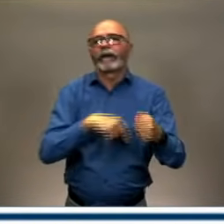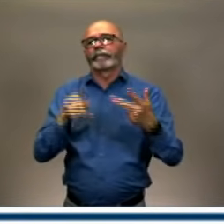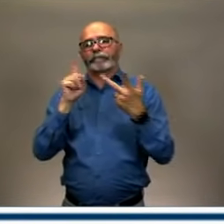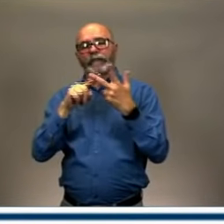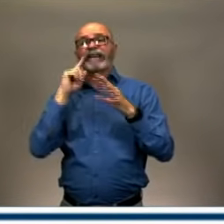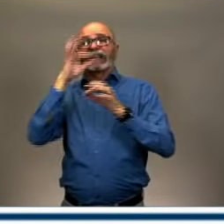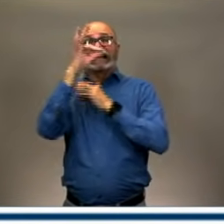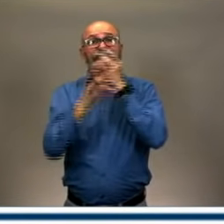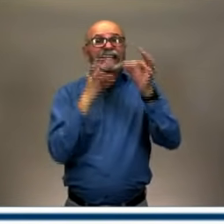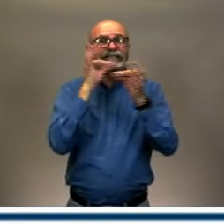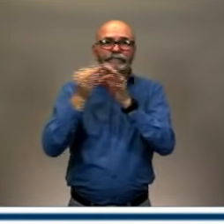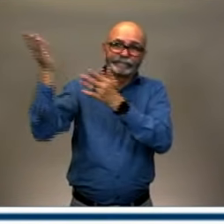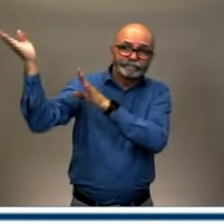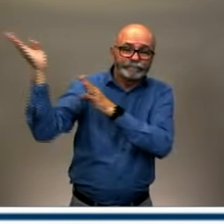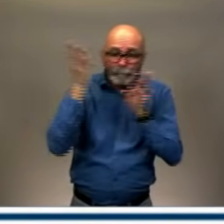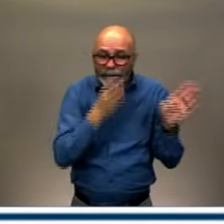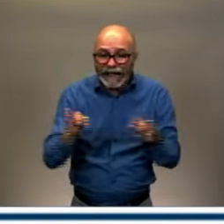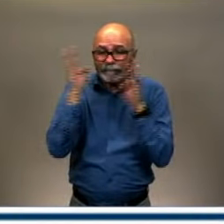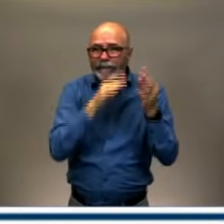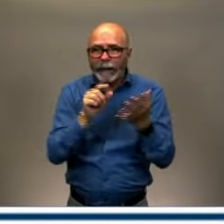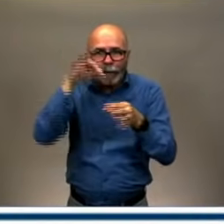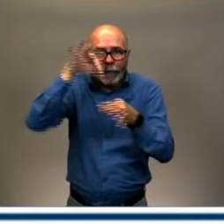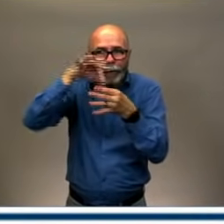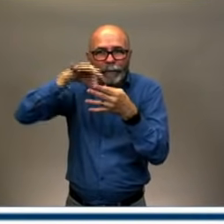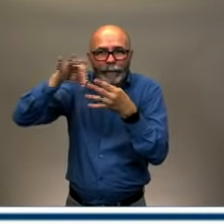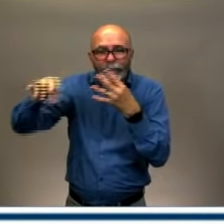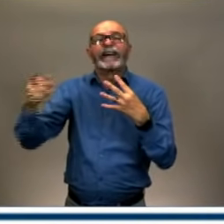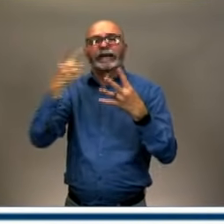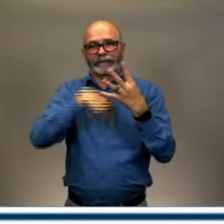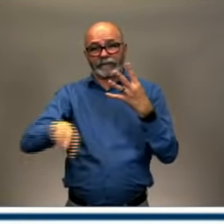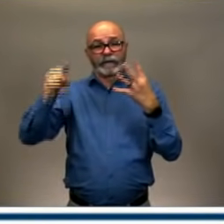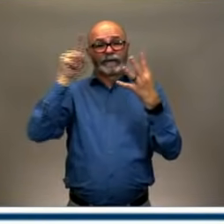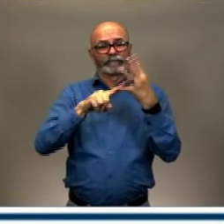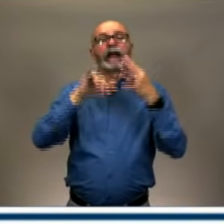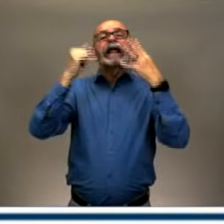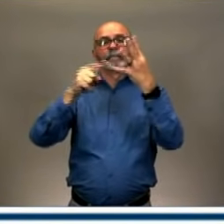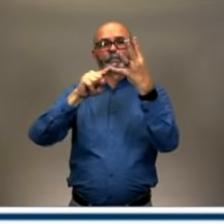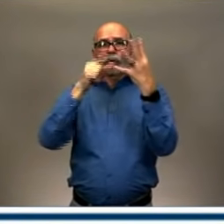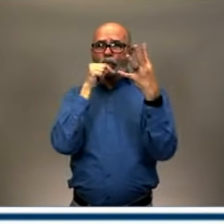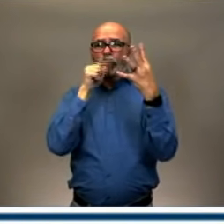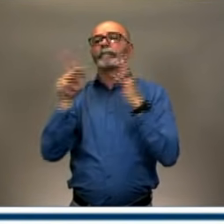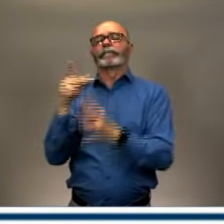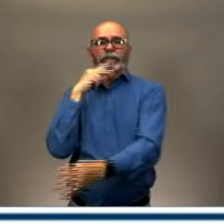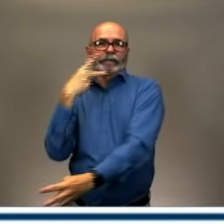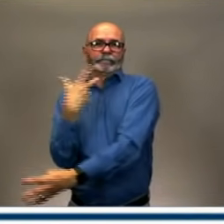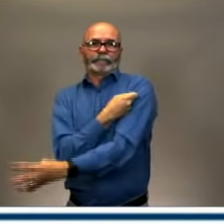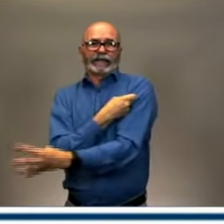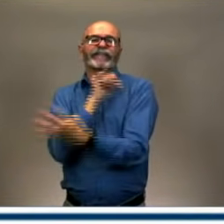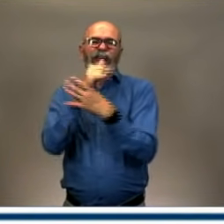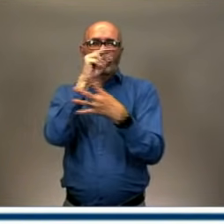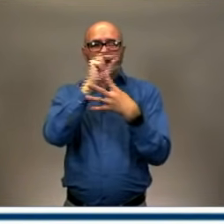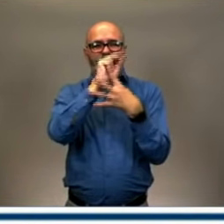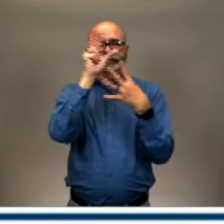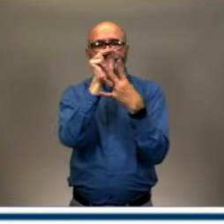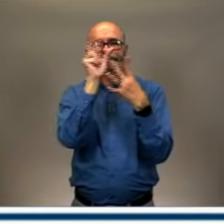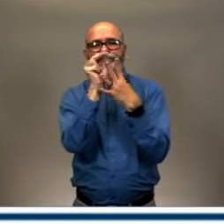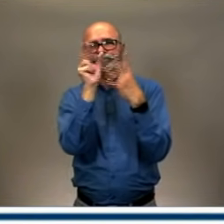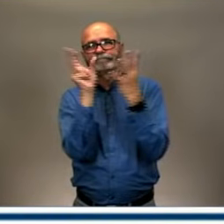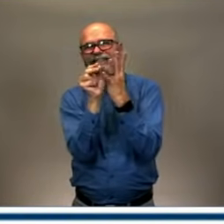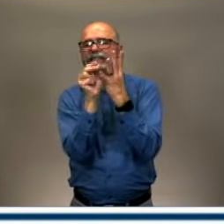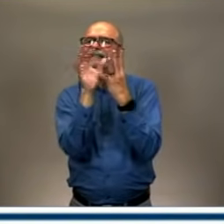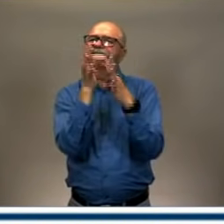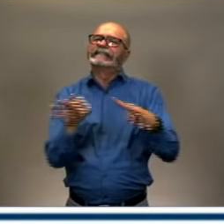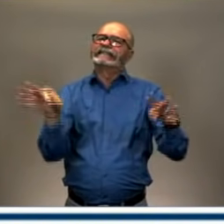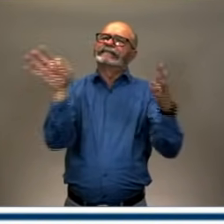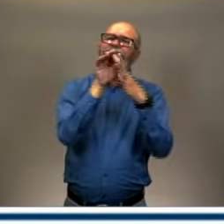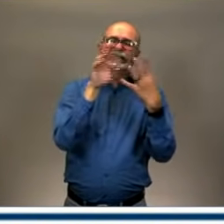vaccination. These are all important elements of our COVID response plan, and they're going to continue to be important in the months ahead.